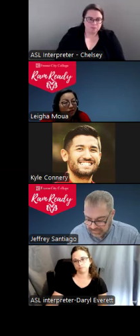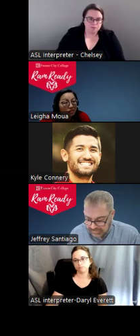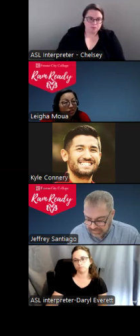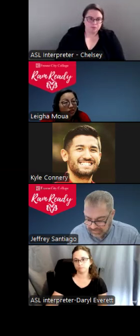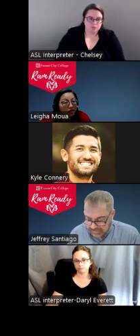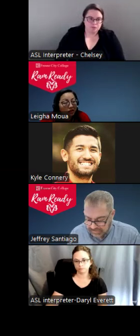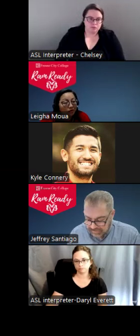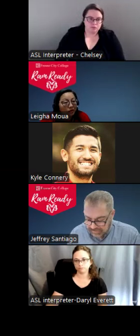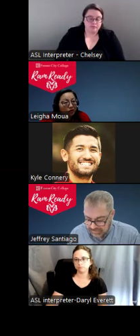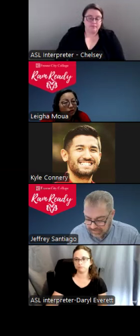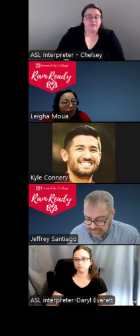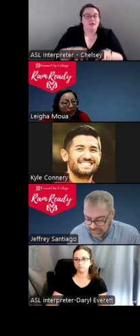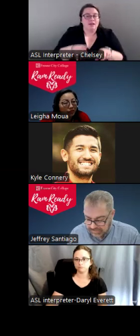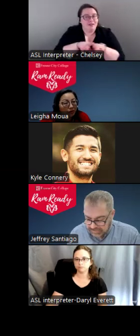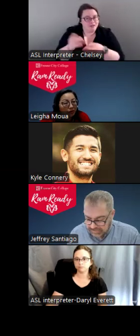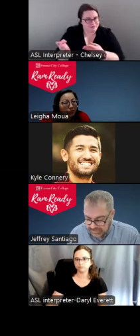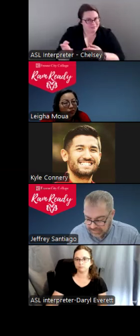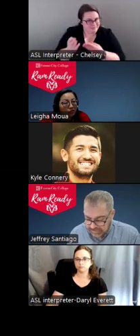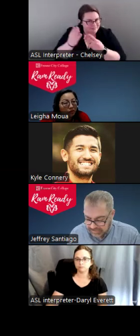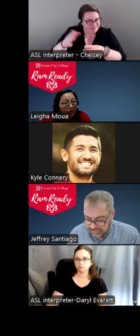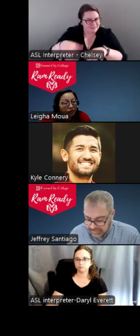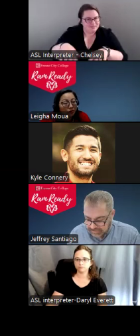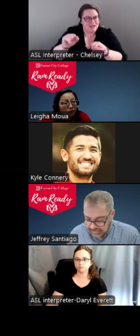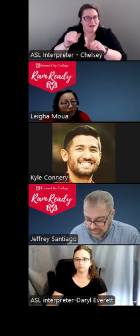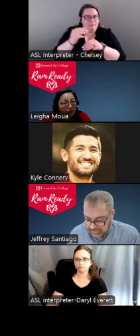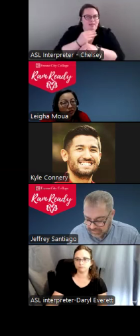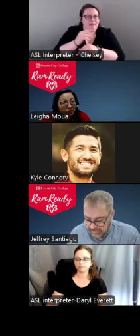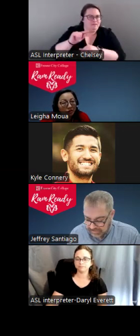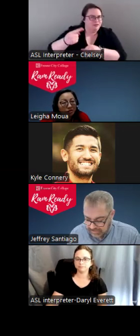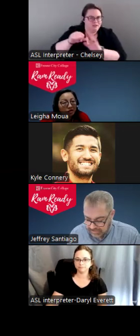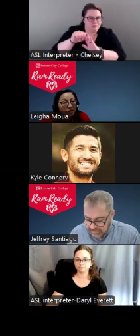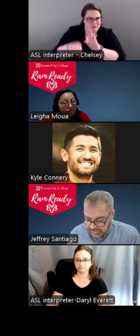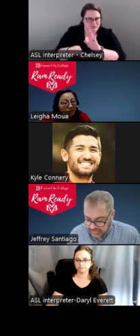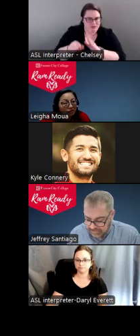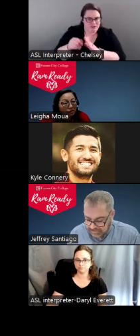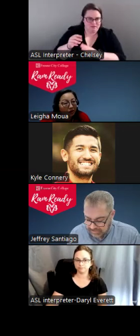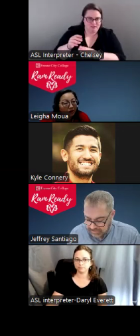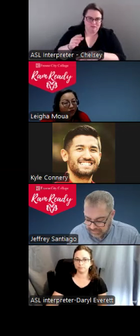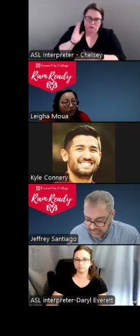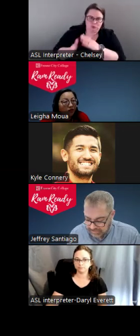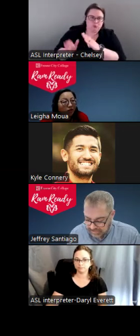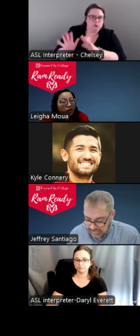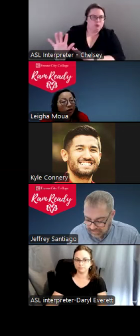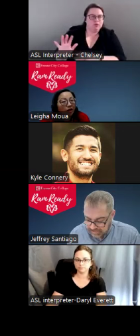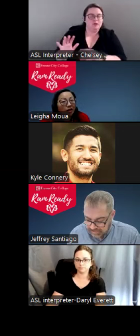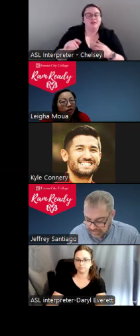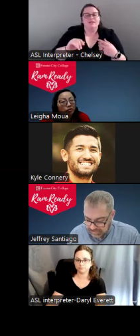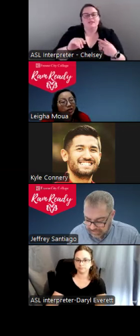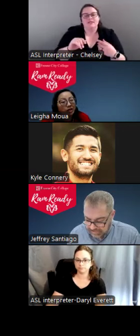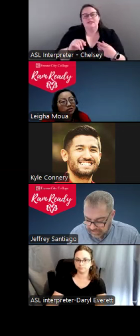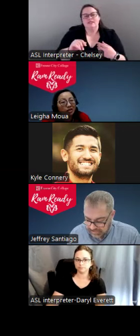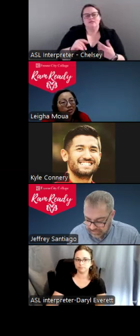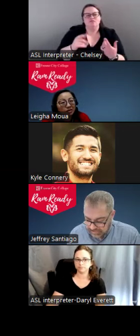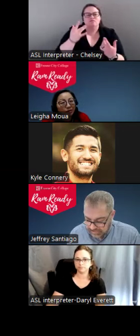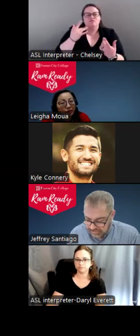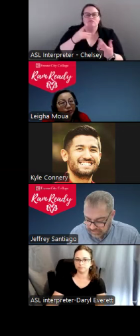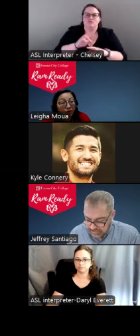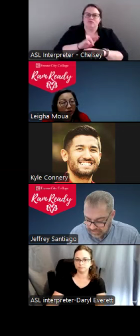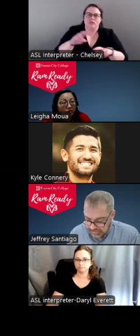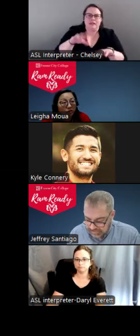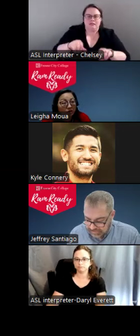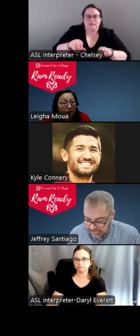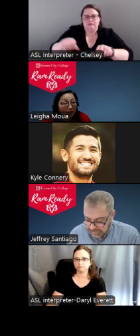In addition to that, we also highly recommend that you take math your first semester. This kind of sets you up for like any other science classes that